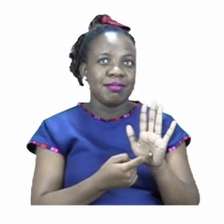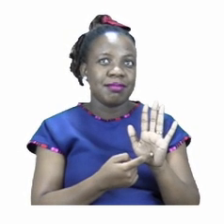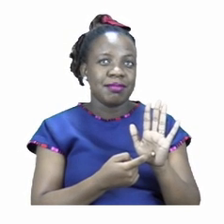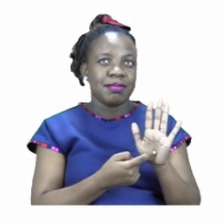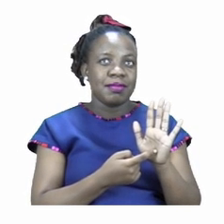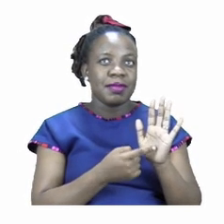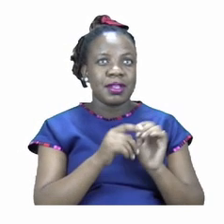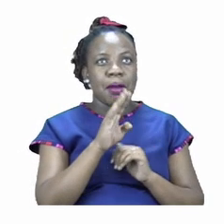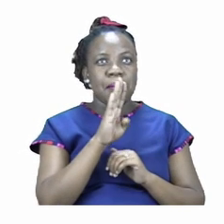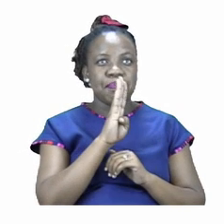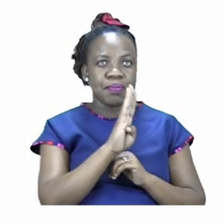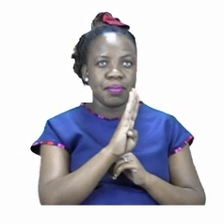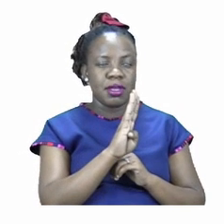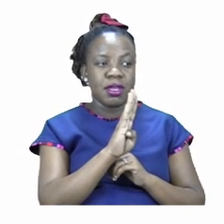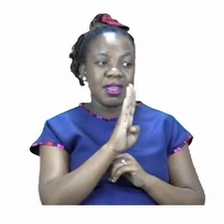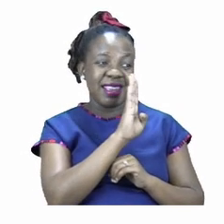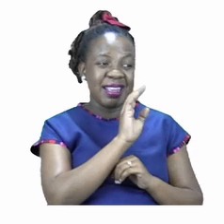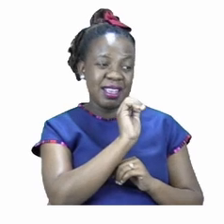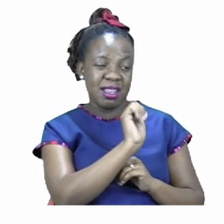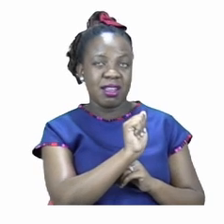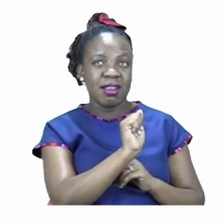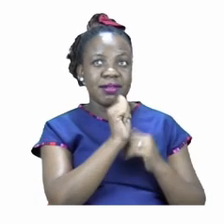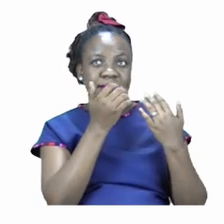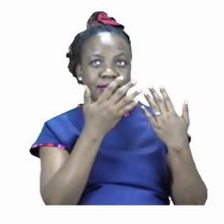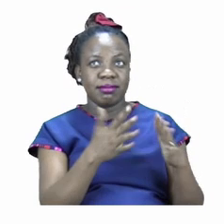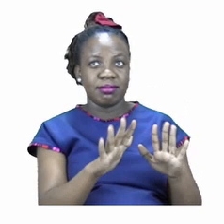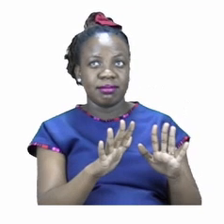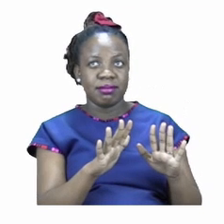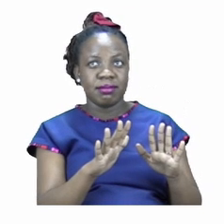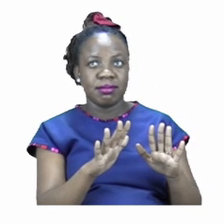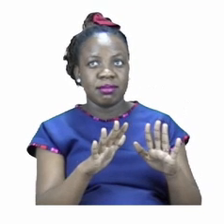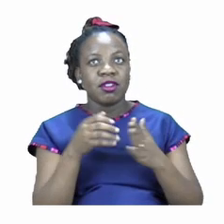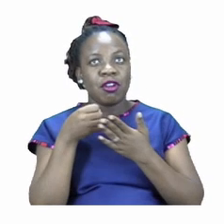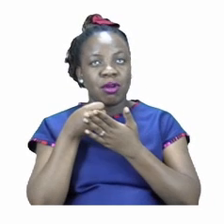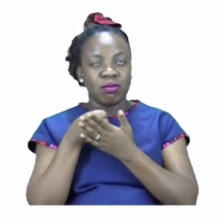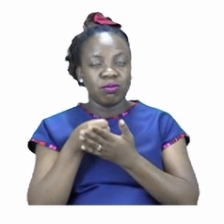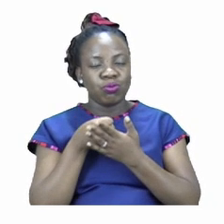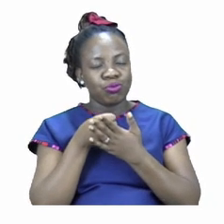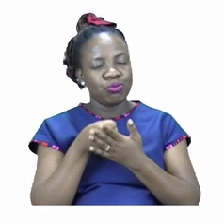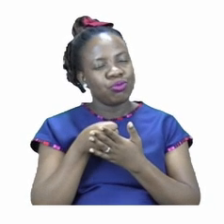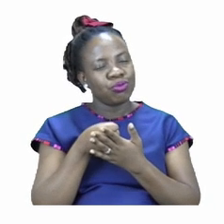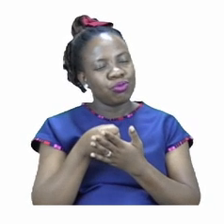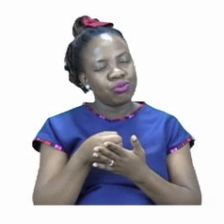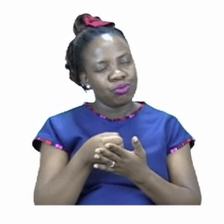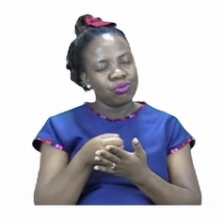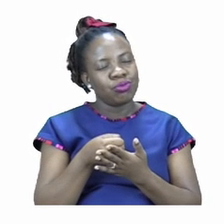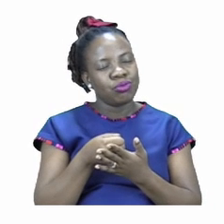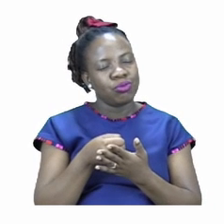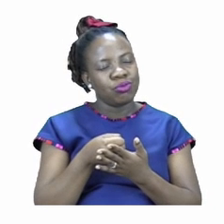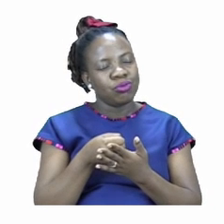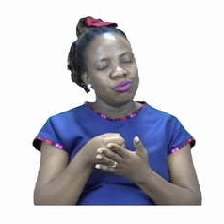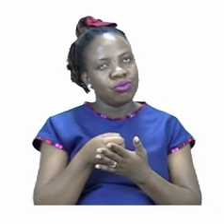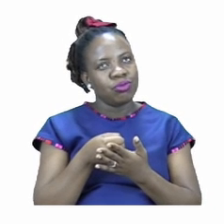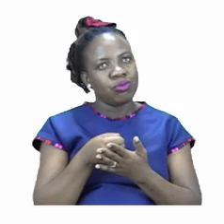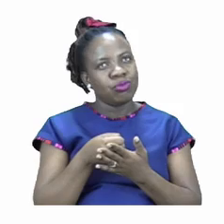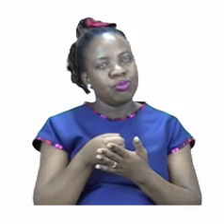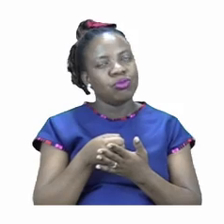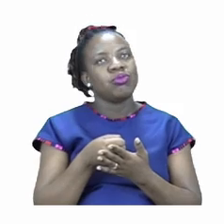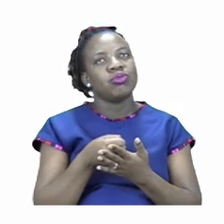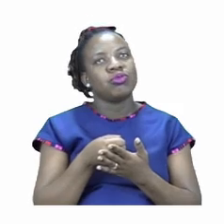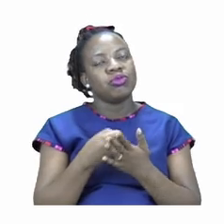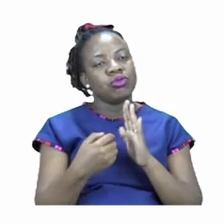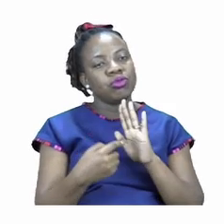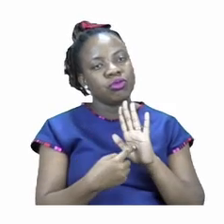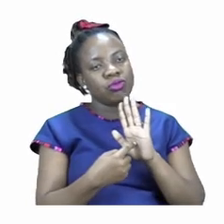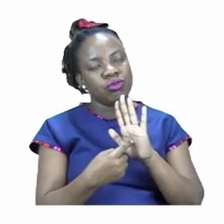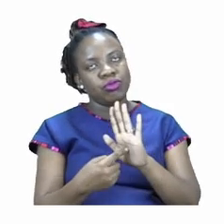They've already given us A, but I want to show you how they got A by doing B.